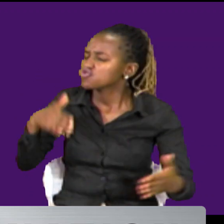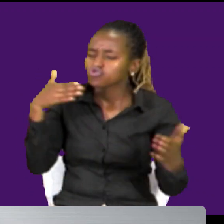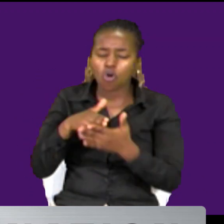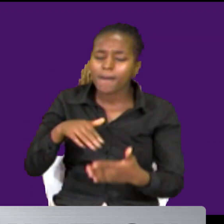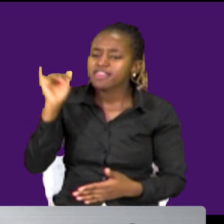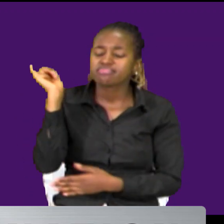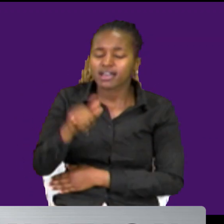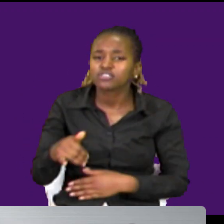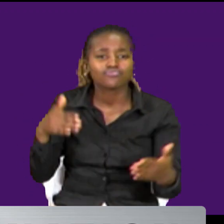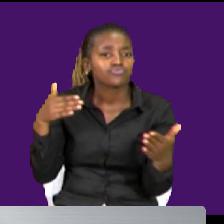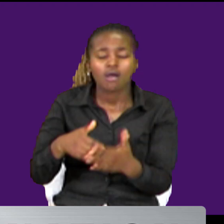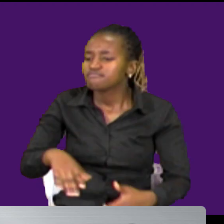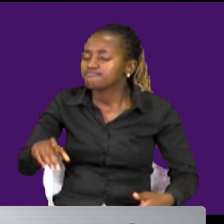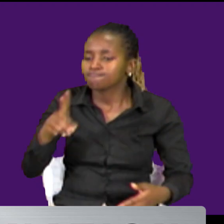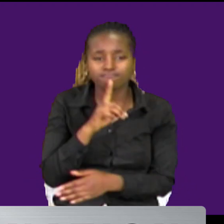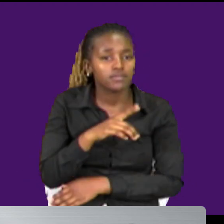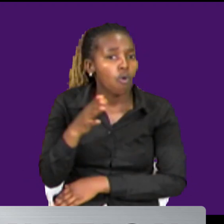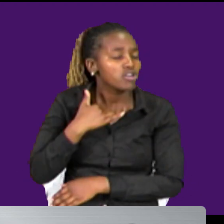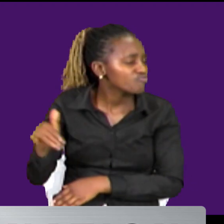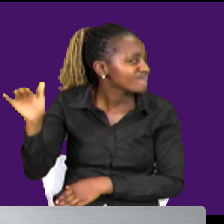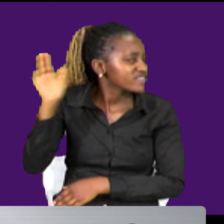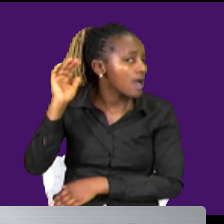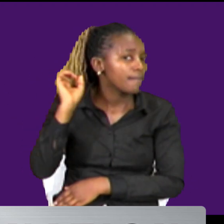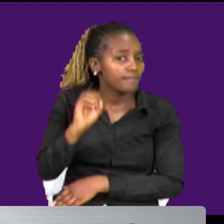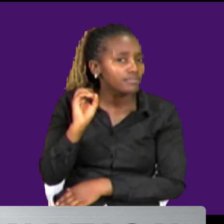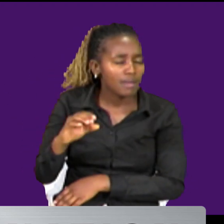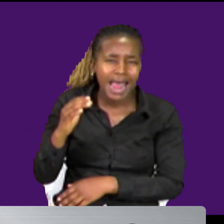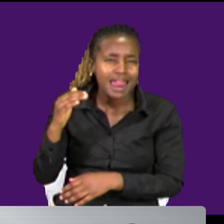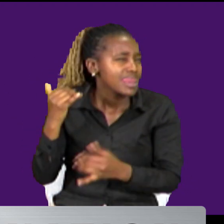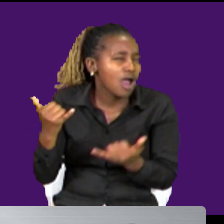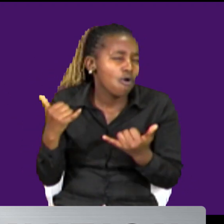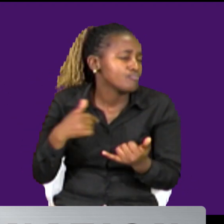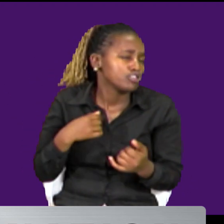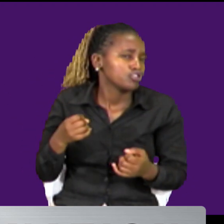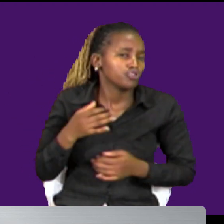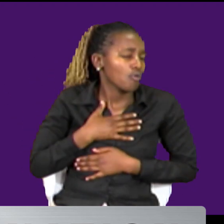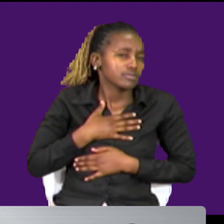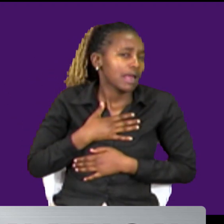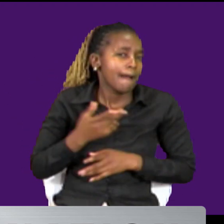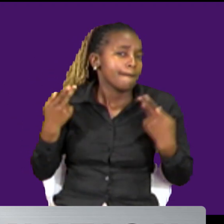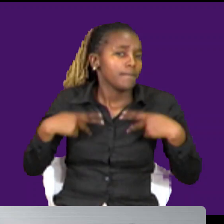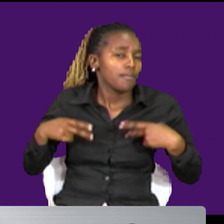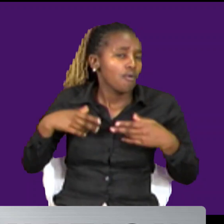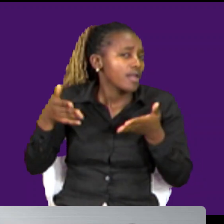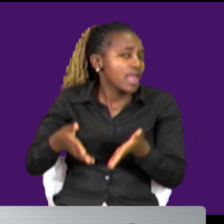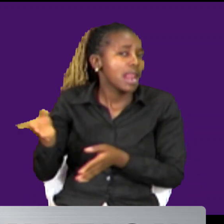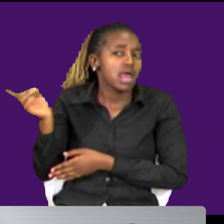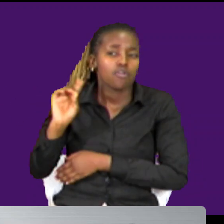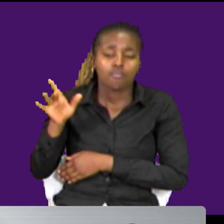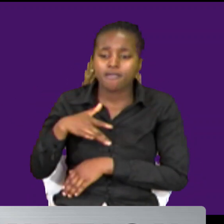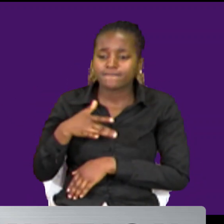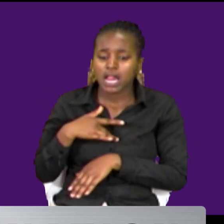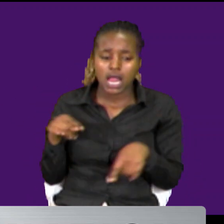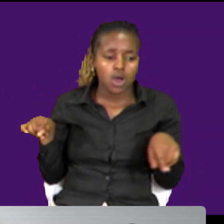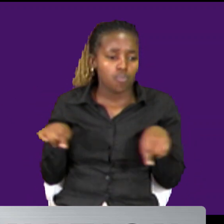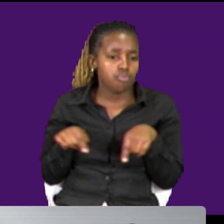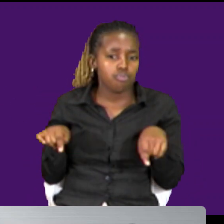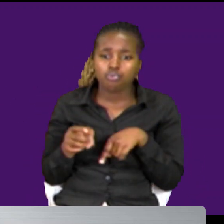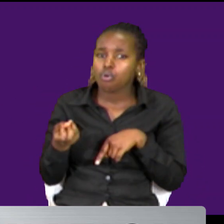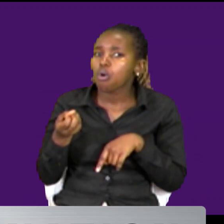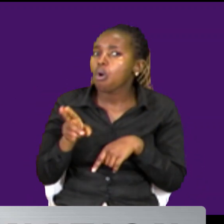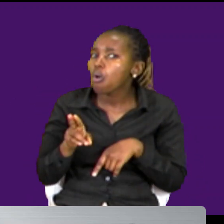thing. Is it that Nairobians are now traumatized? Is these